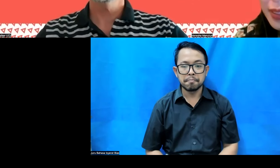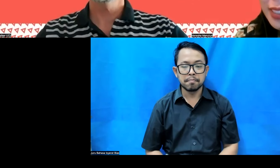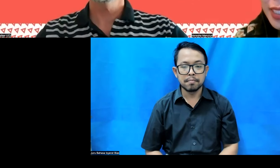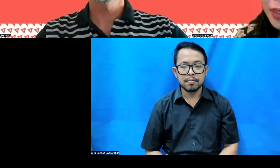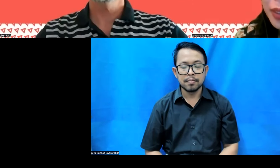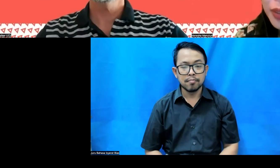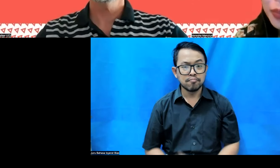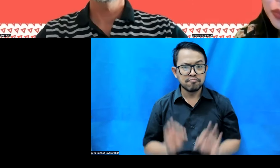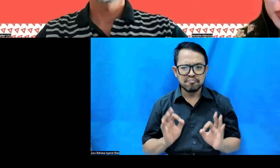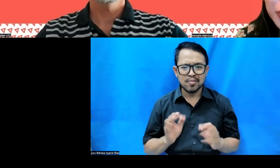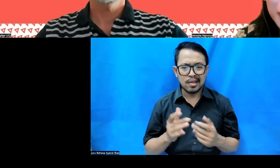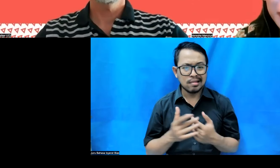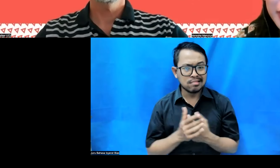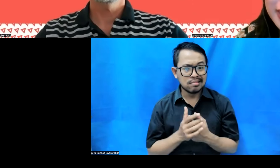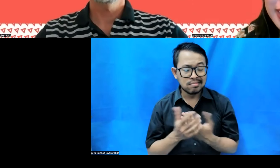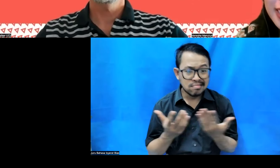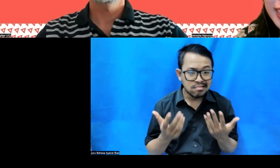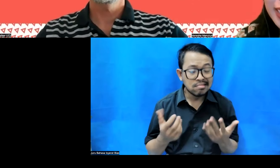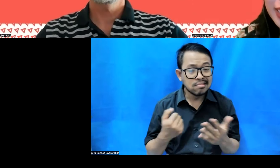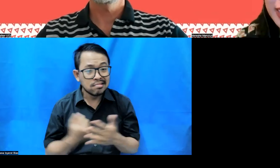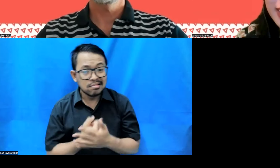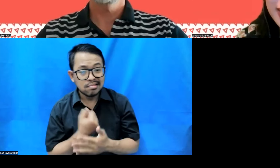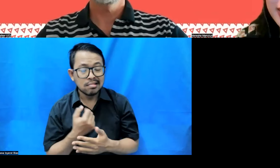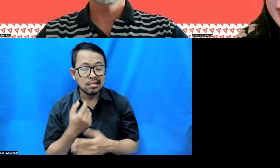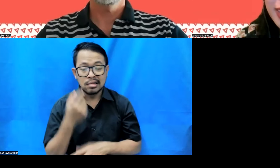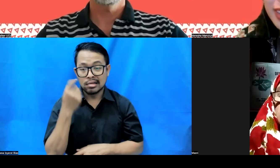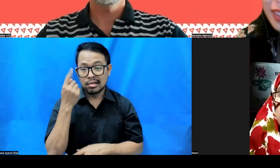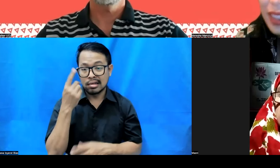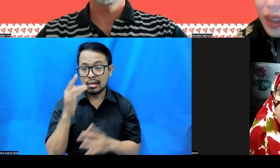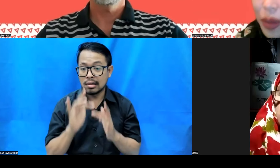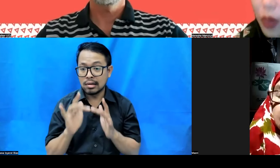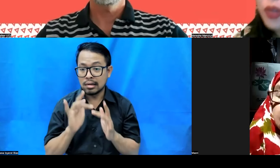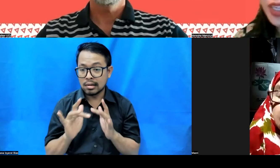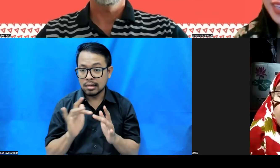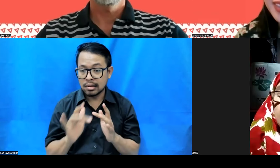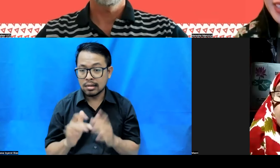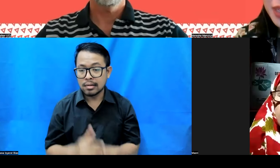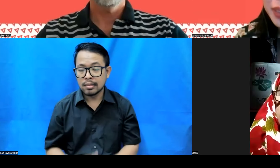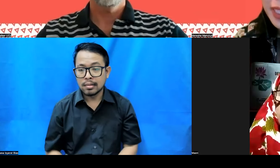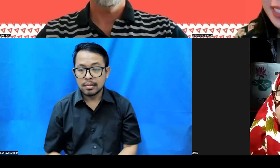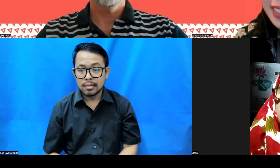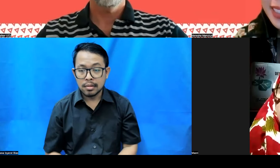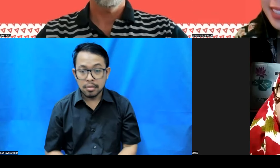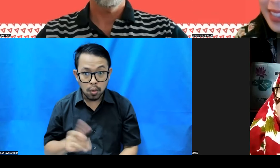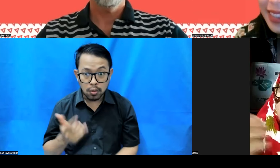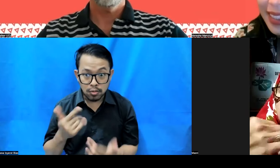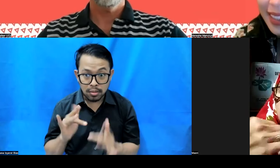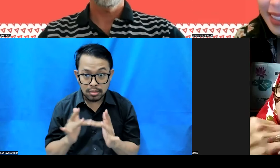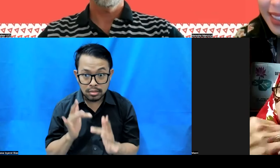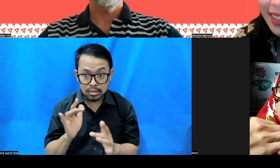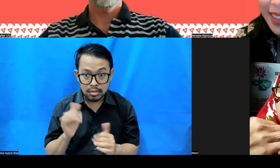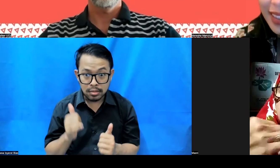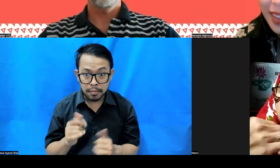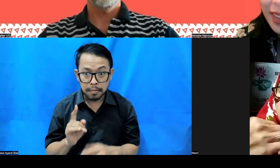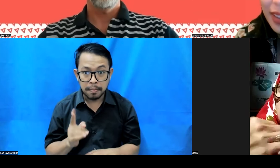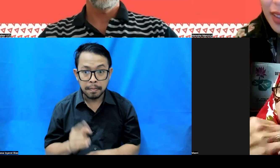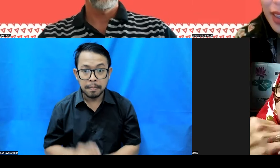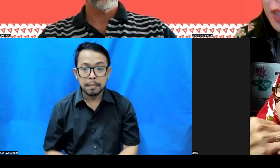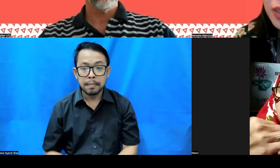Okay, it seems that Masni. Oh, okay, here, she's back on.